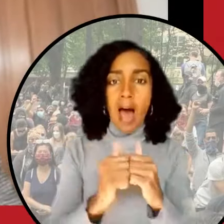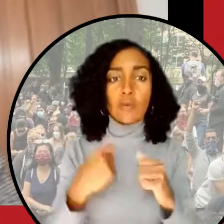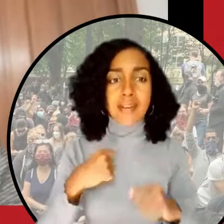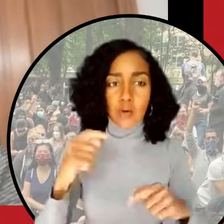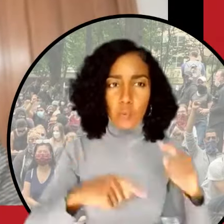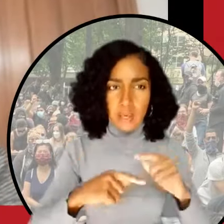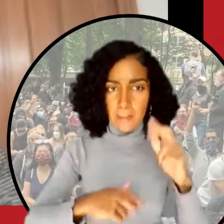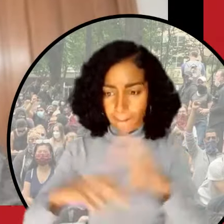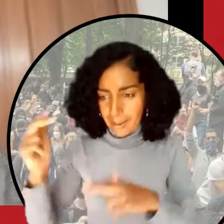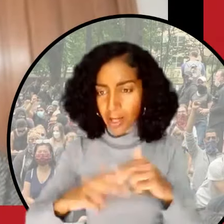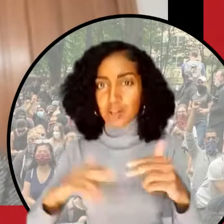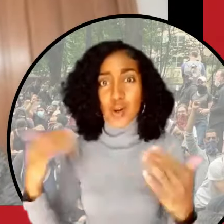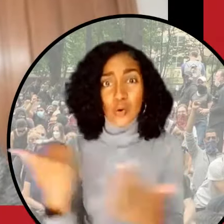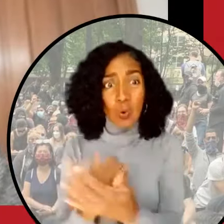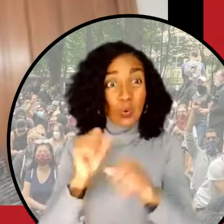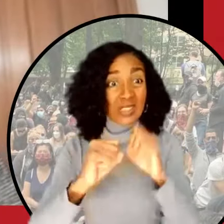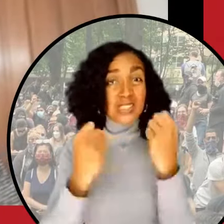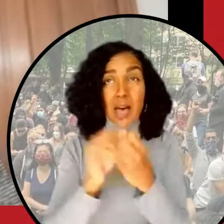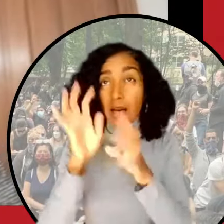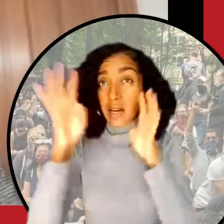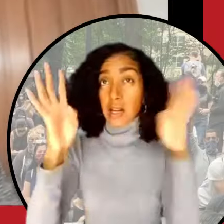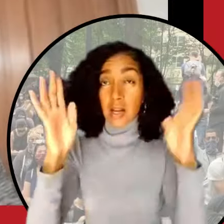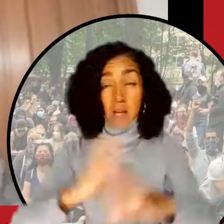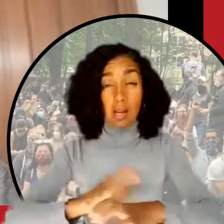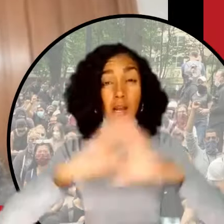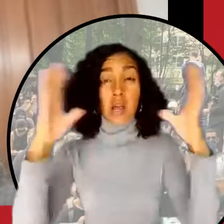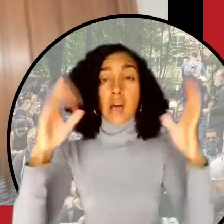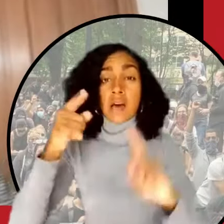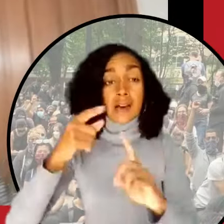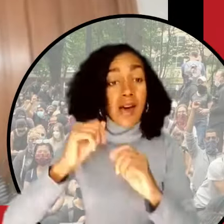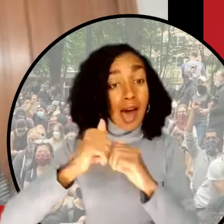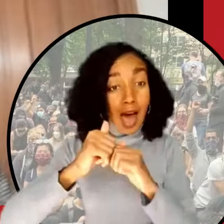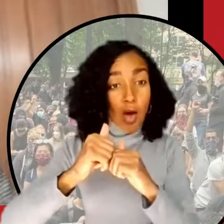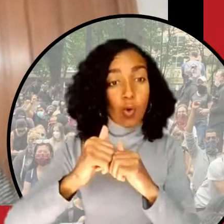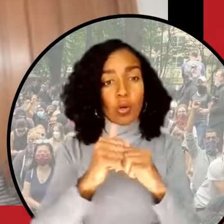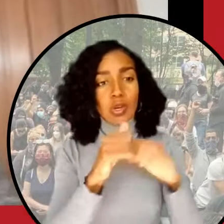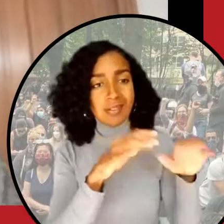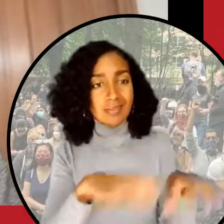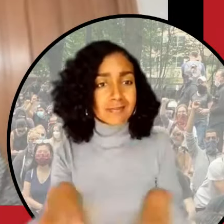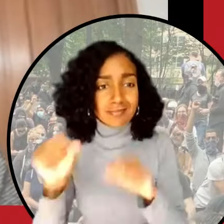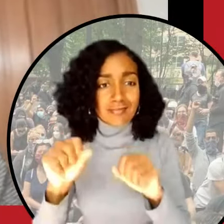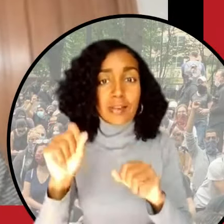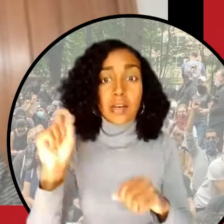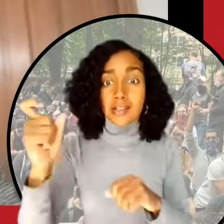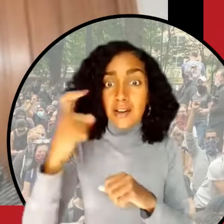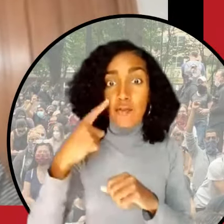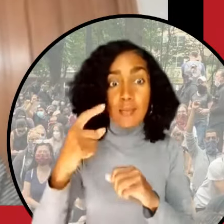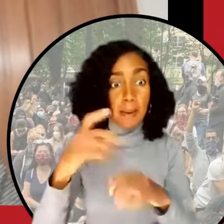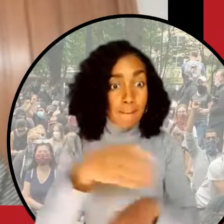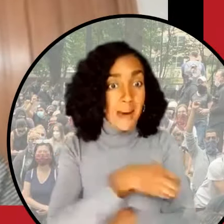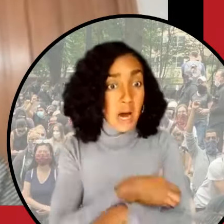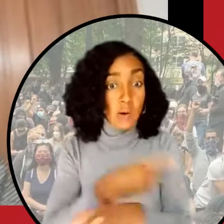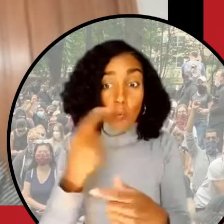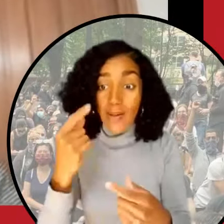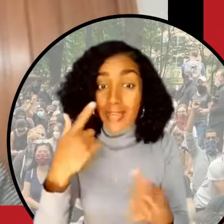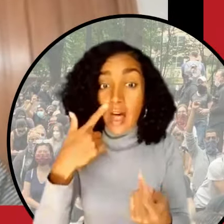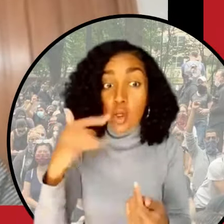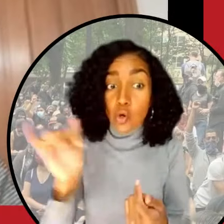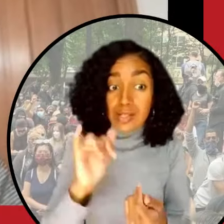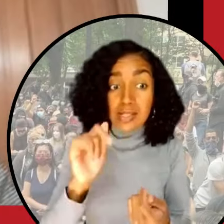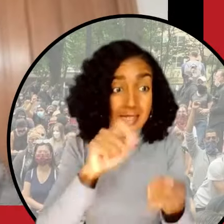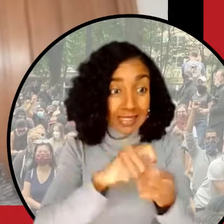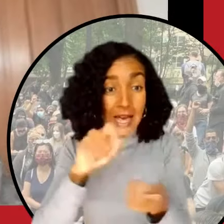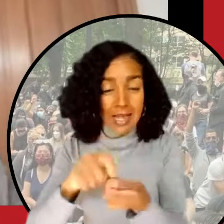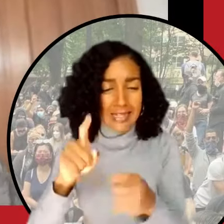build a new society? And you can only do that by taking state power. Exactly what that looks like, of course, will be different in every